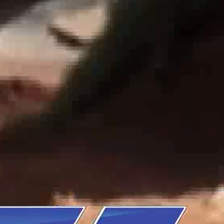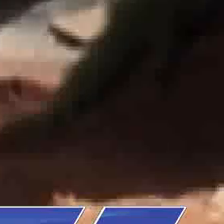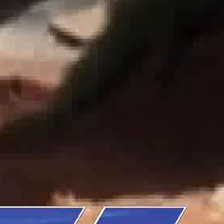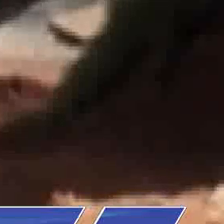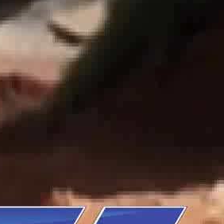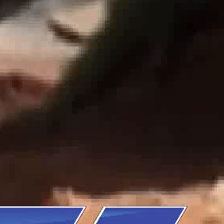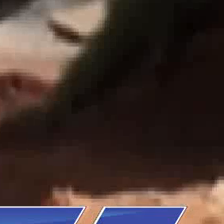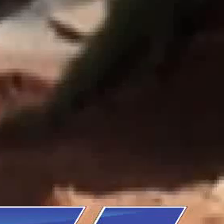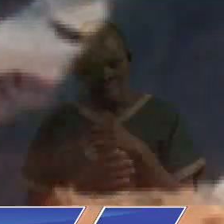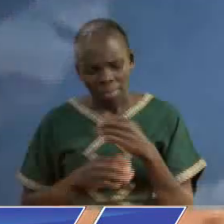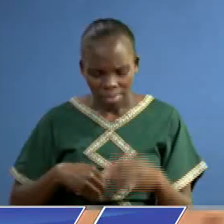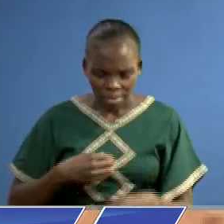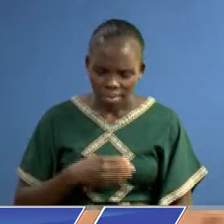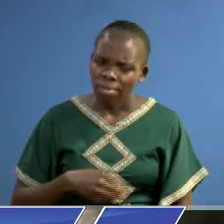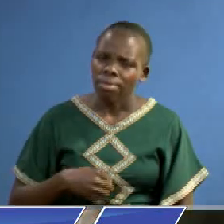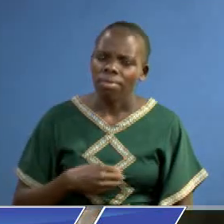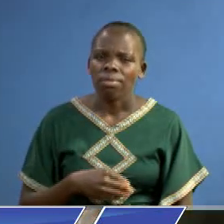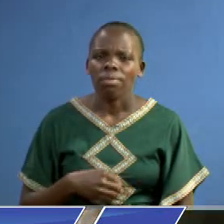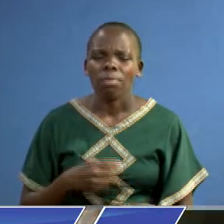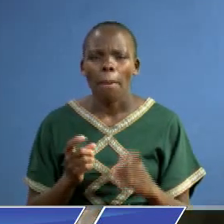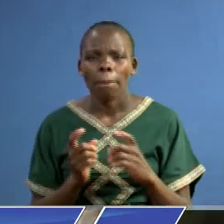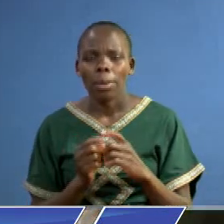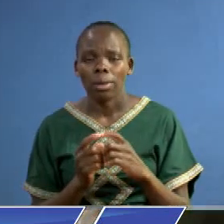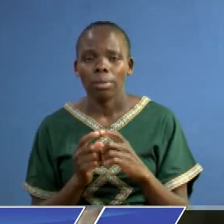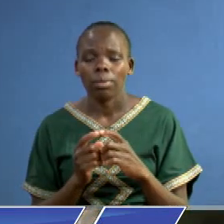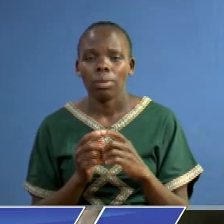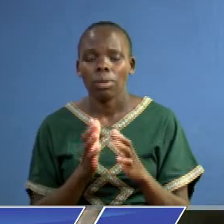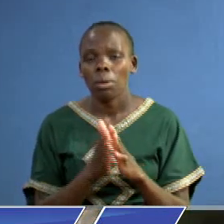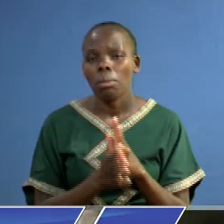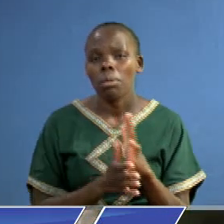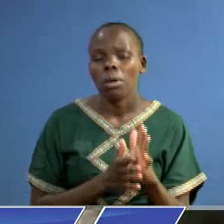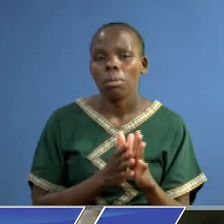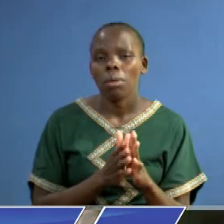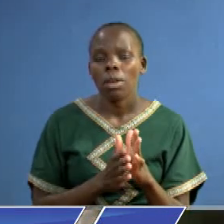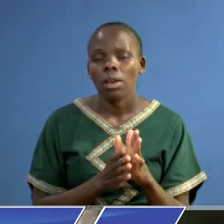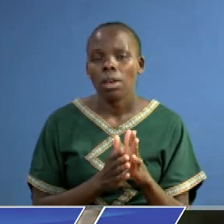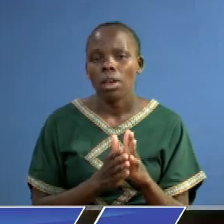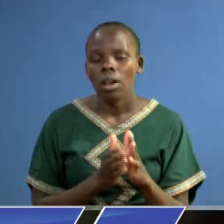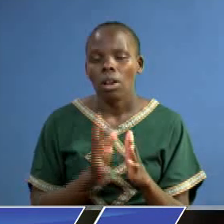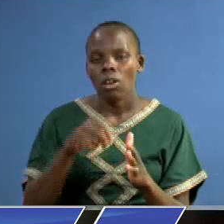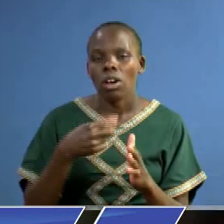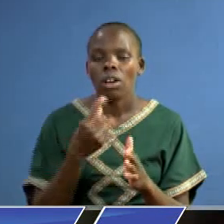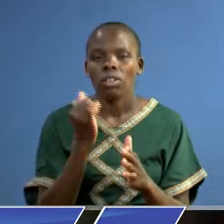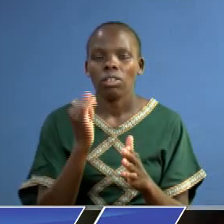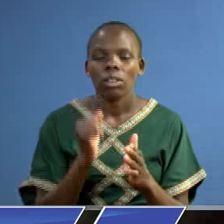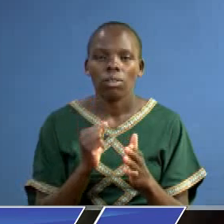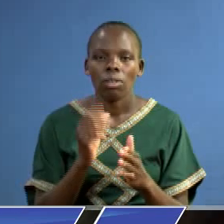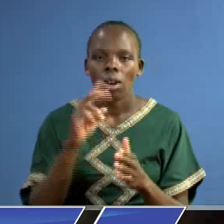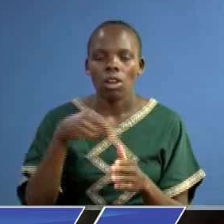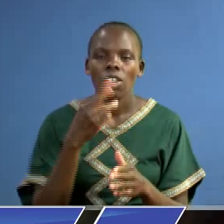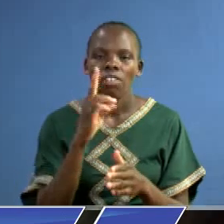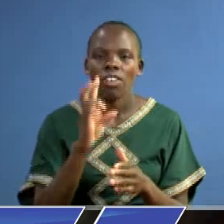severe stomach ache, leading to one to prepare a concoction from tree bark and aloe vera.